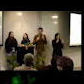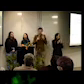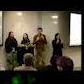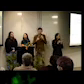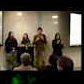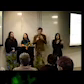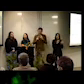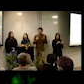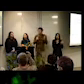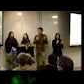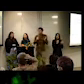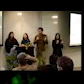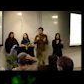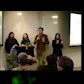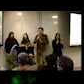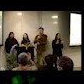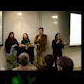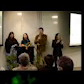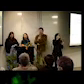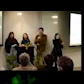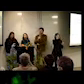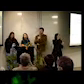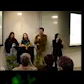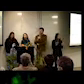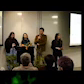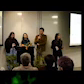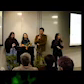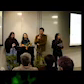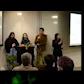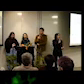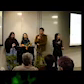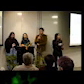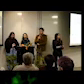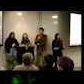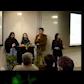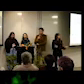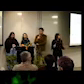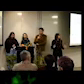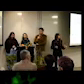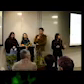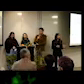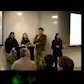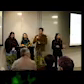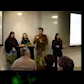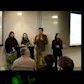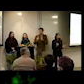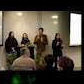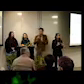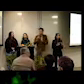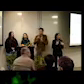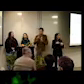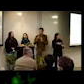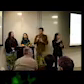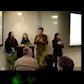really active brain states, but your body is completely still. So it depends